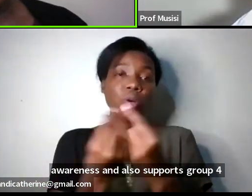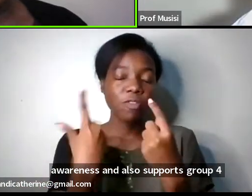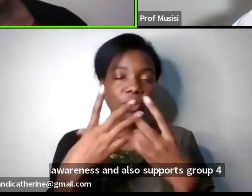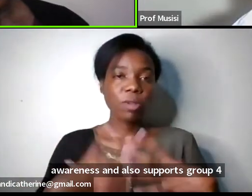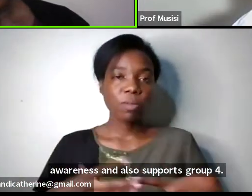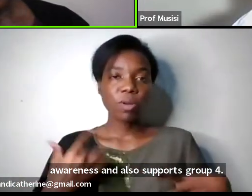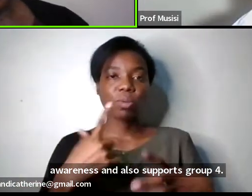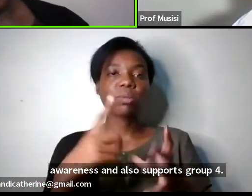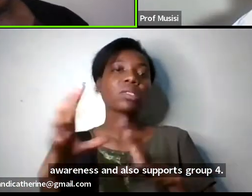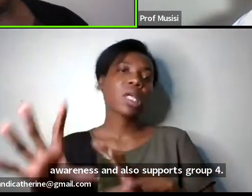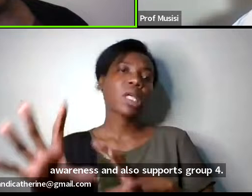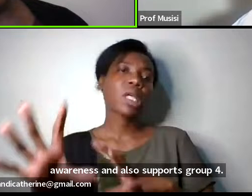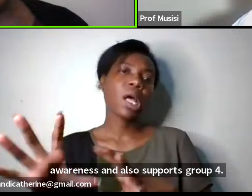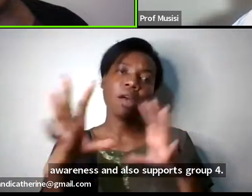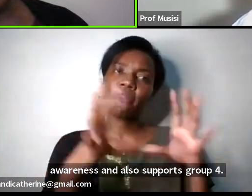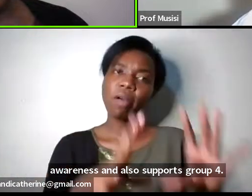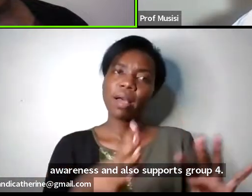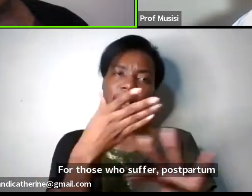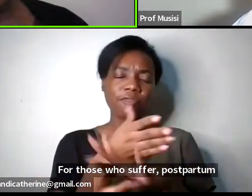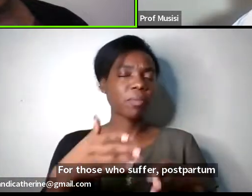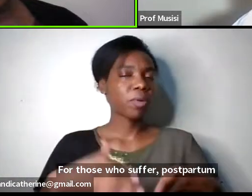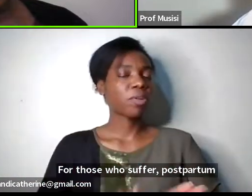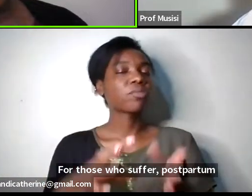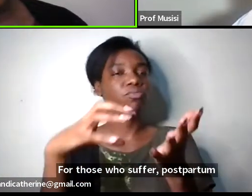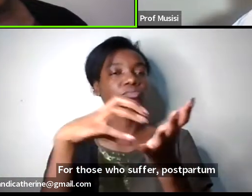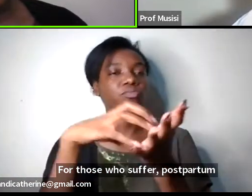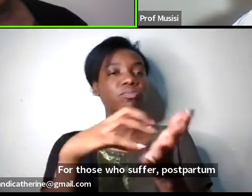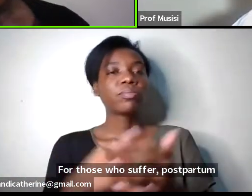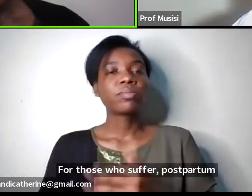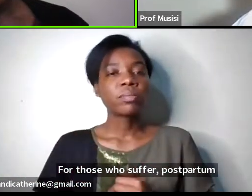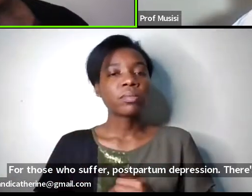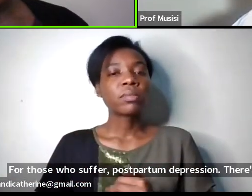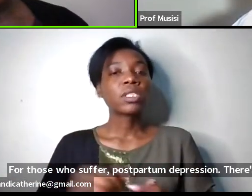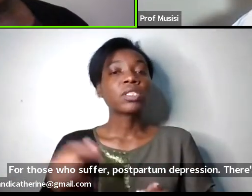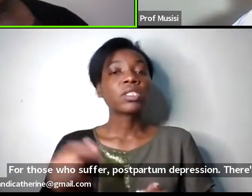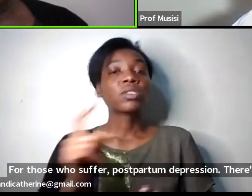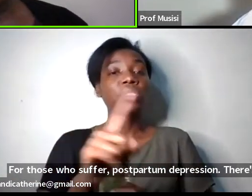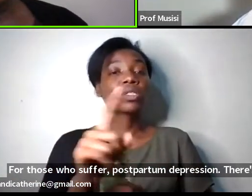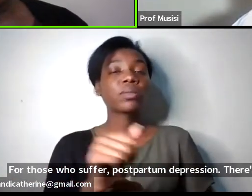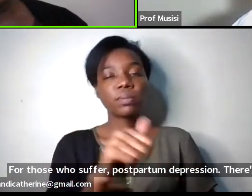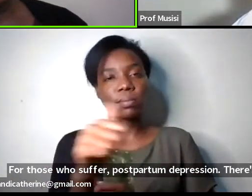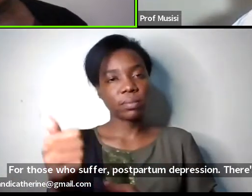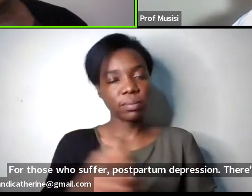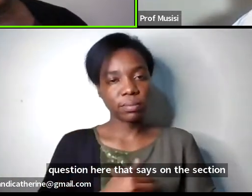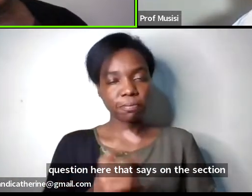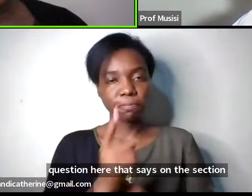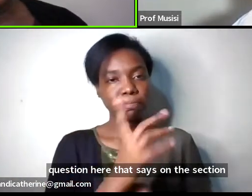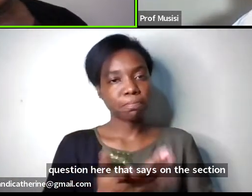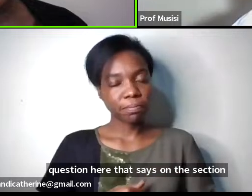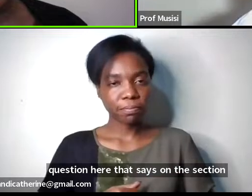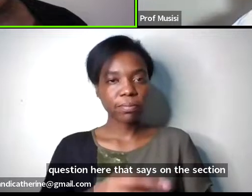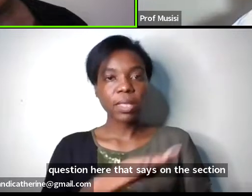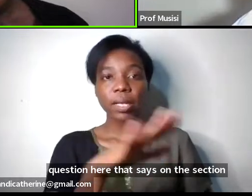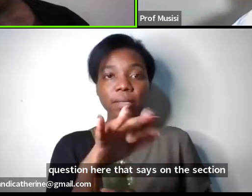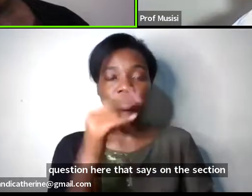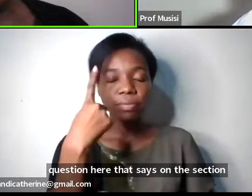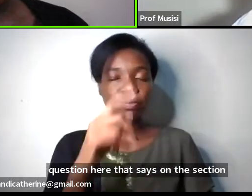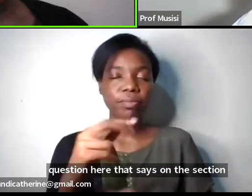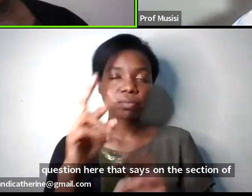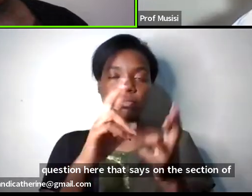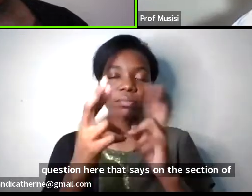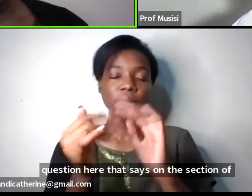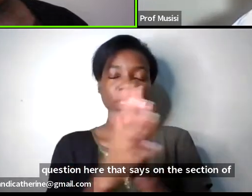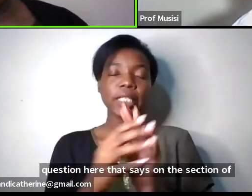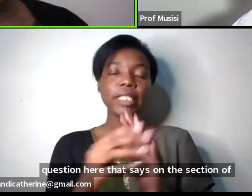postpartum depression. There's a question here that says, on the section of rehabilitation and redressing,